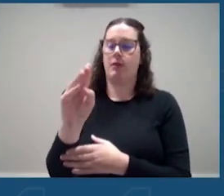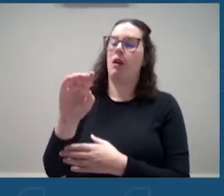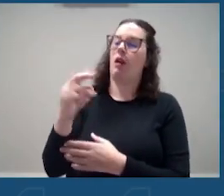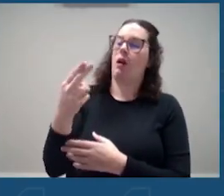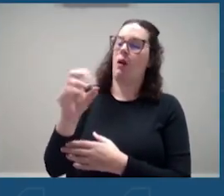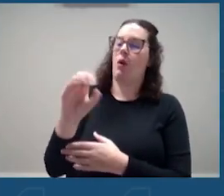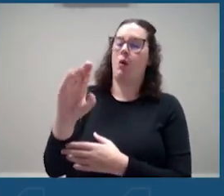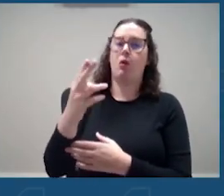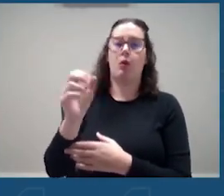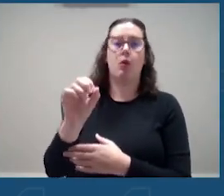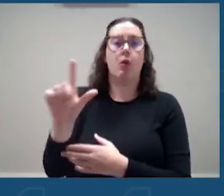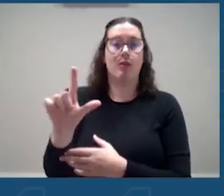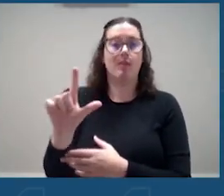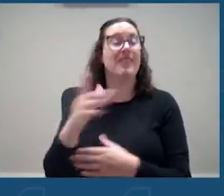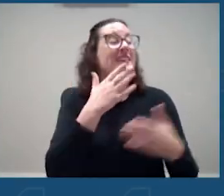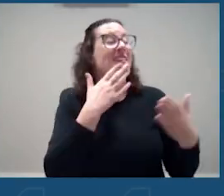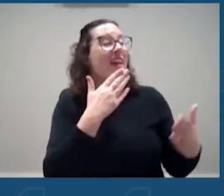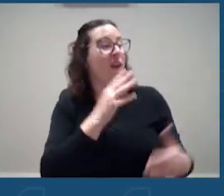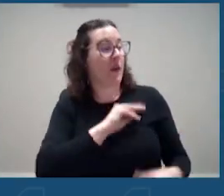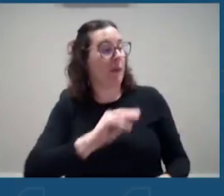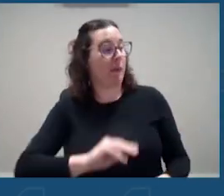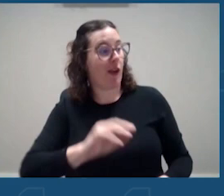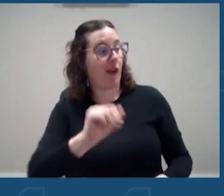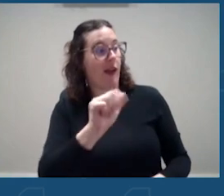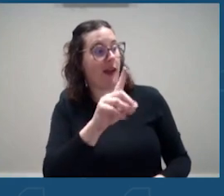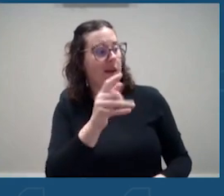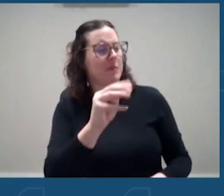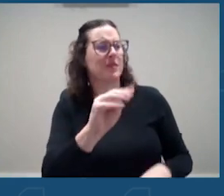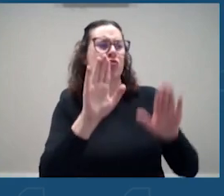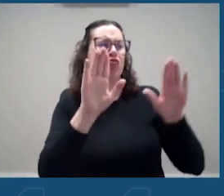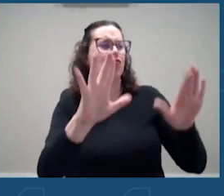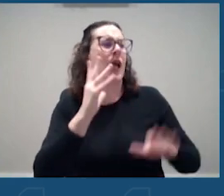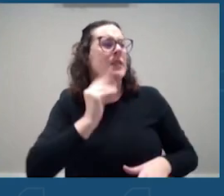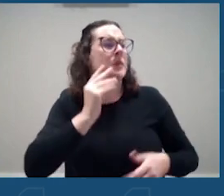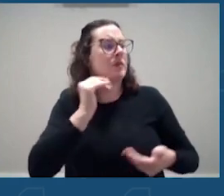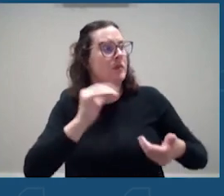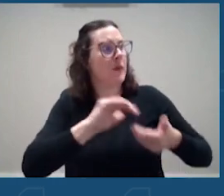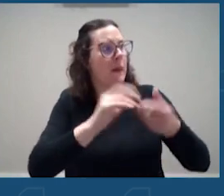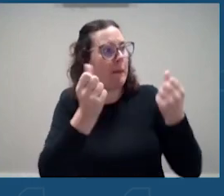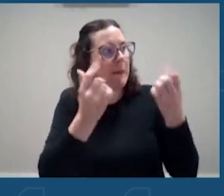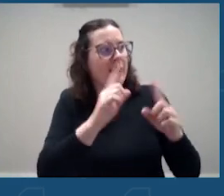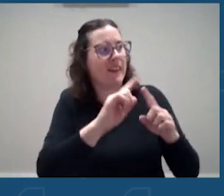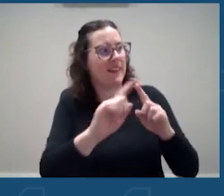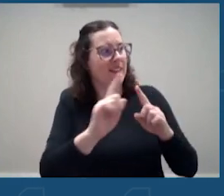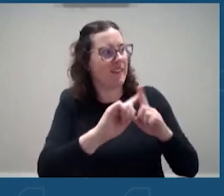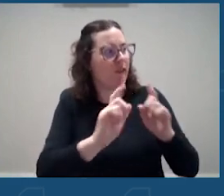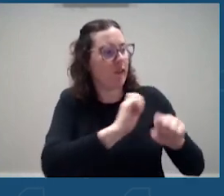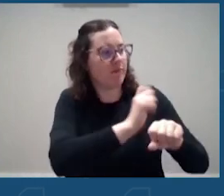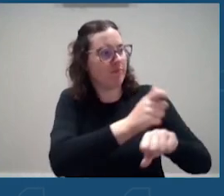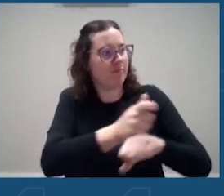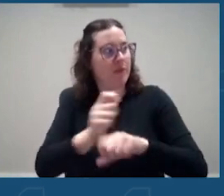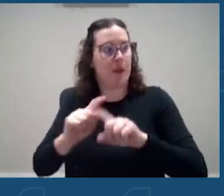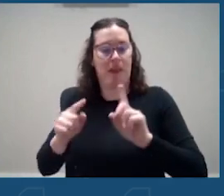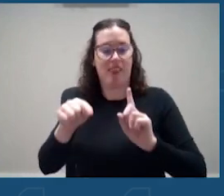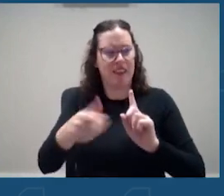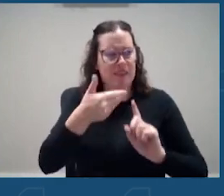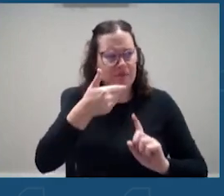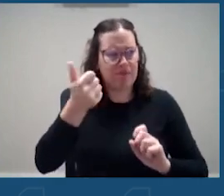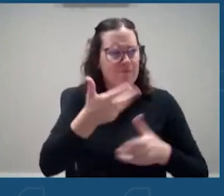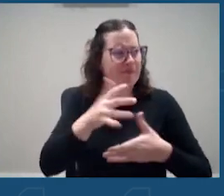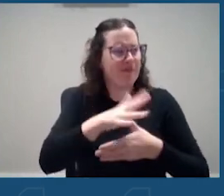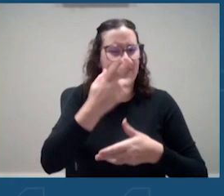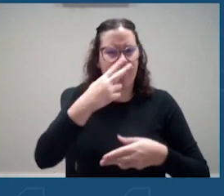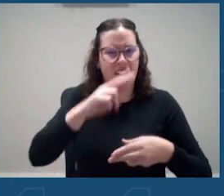Thank you, Mayor Adams. It is great to partner with you on so many initiatives, but this will probably be the most fun thing we partner on. I am